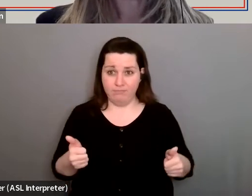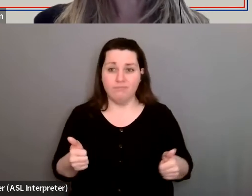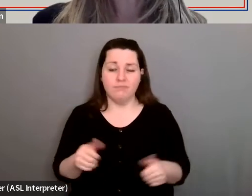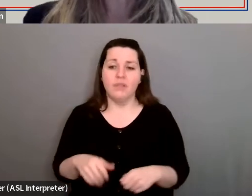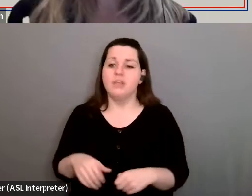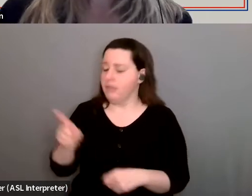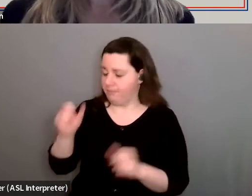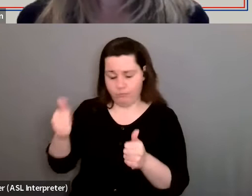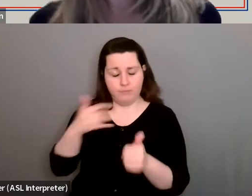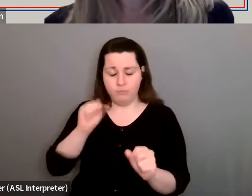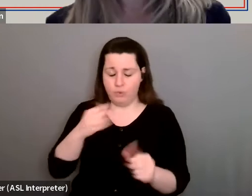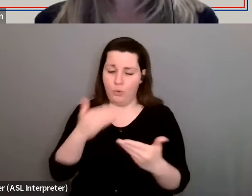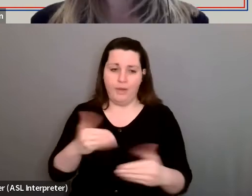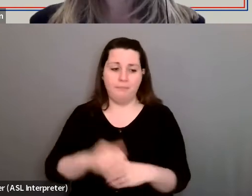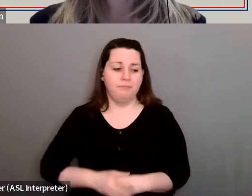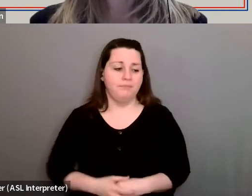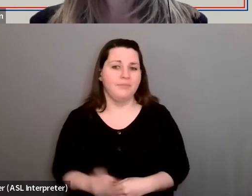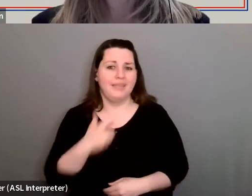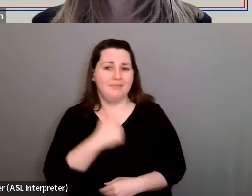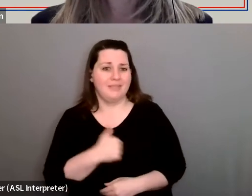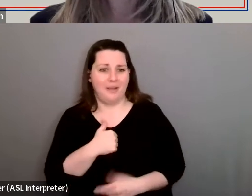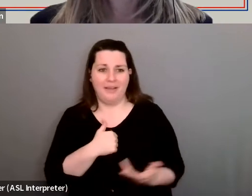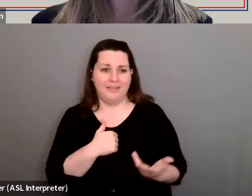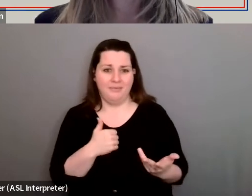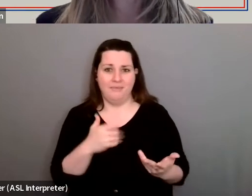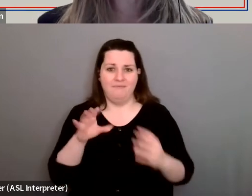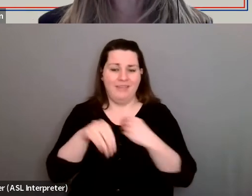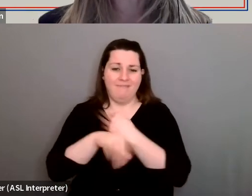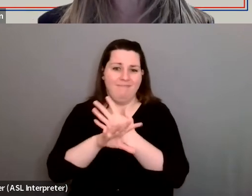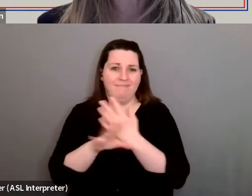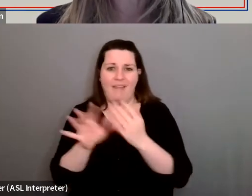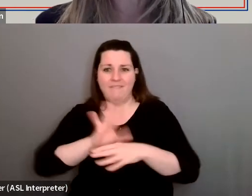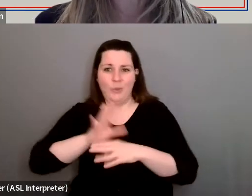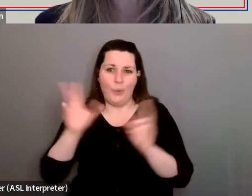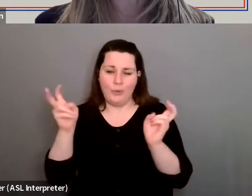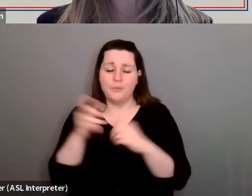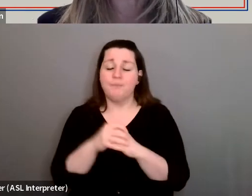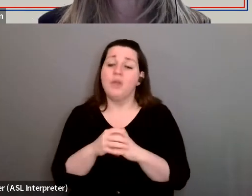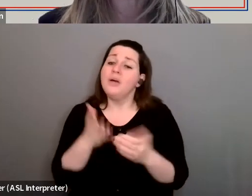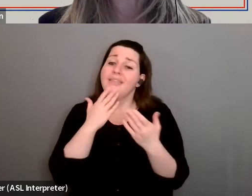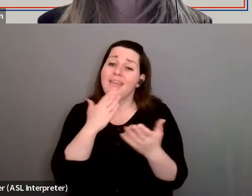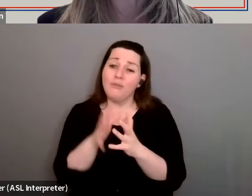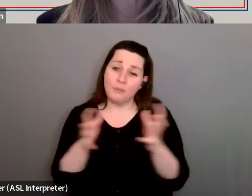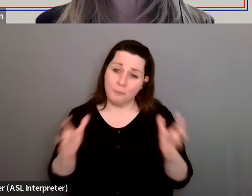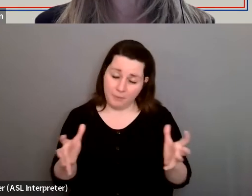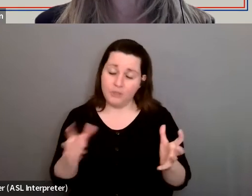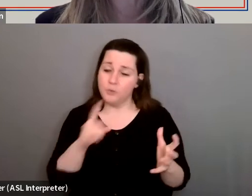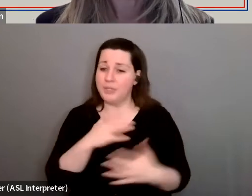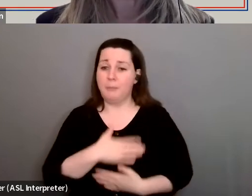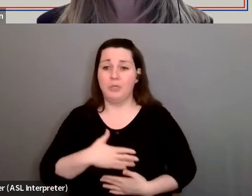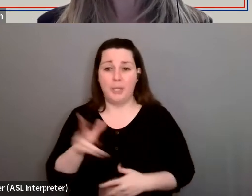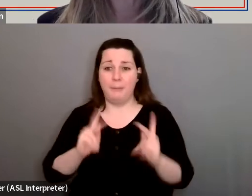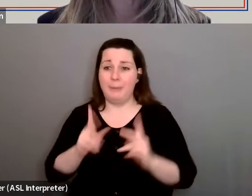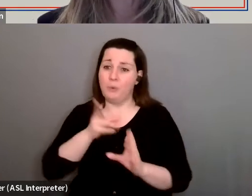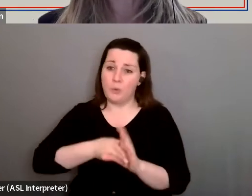Okay, good to go. thank you. Sorry, I'm having some video issues here. So thank you very much. We really appreciate everybody's participation